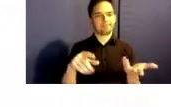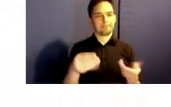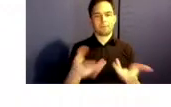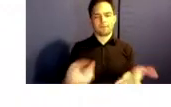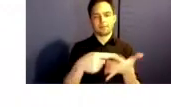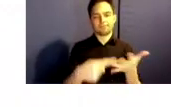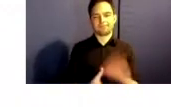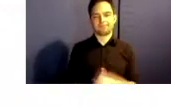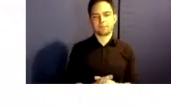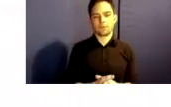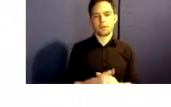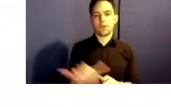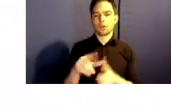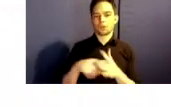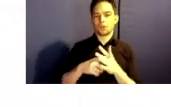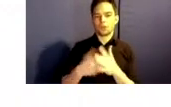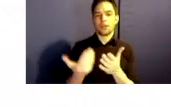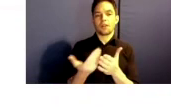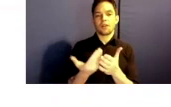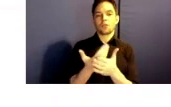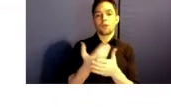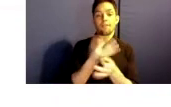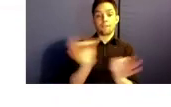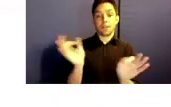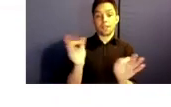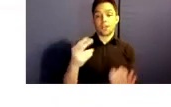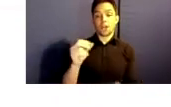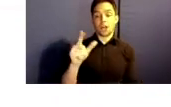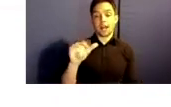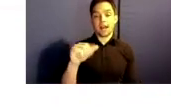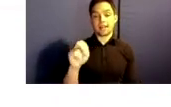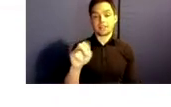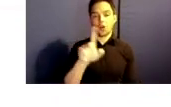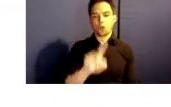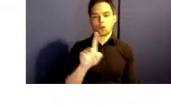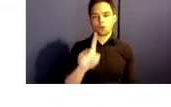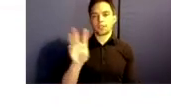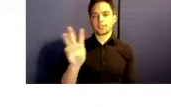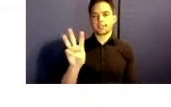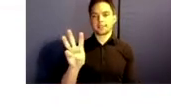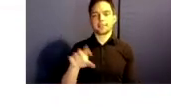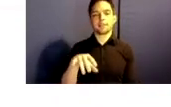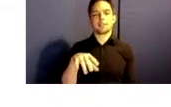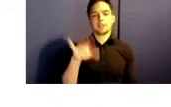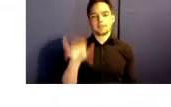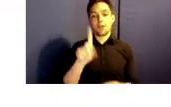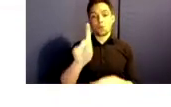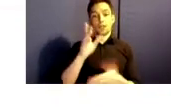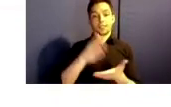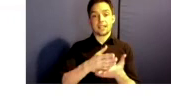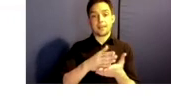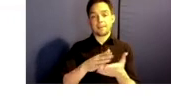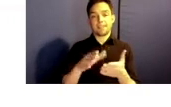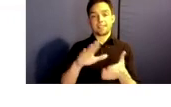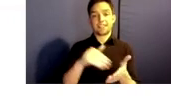they also launched a free hotline, which was 116. And the hotline and actually the one-stop centers were all launched last year after the